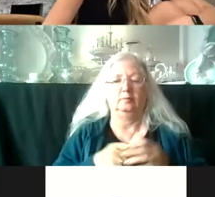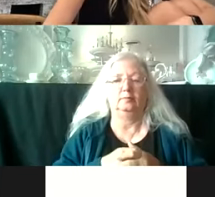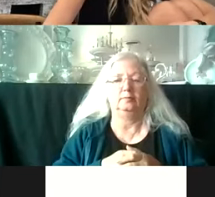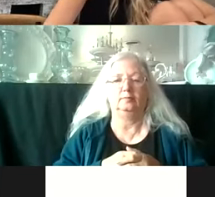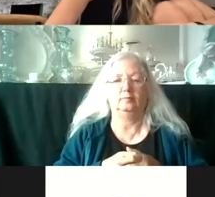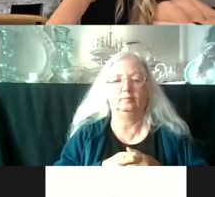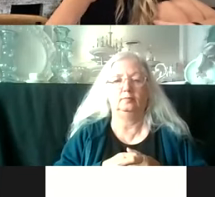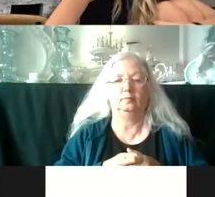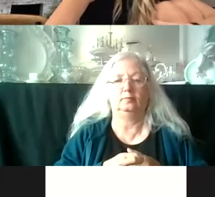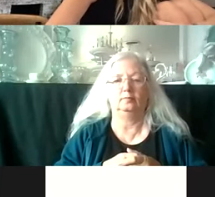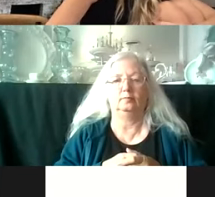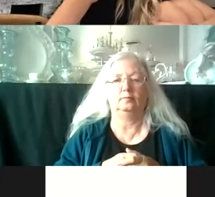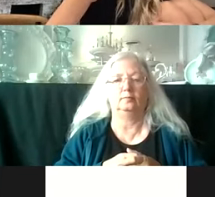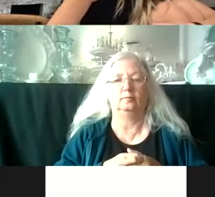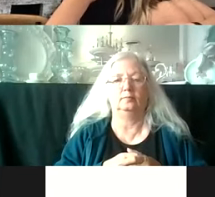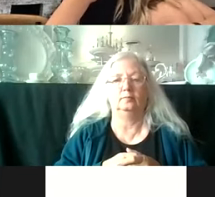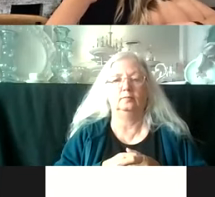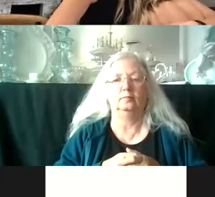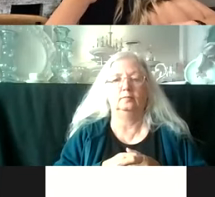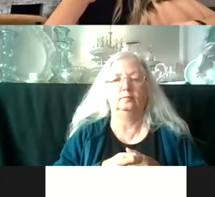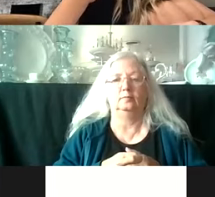need this.